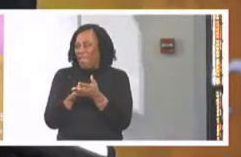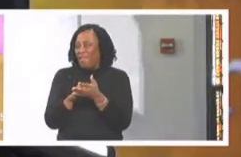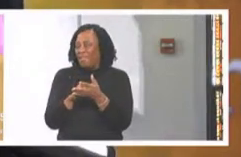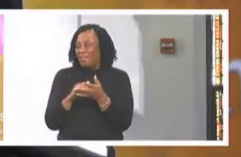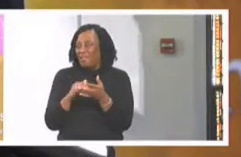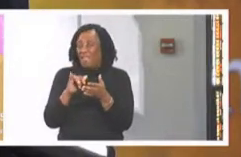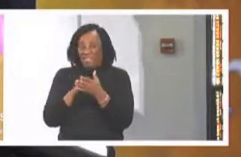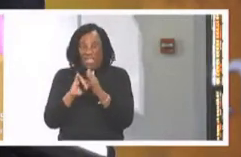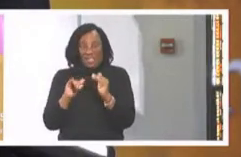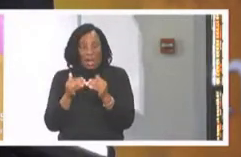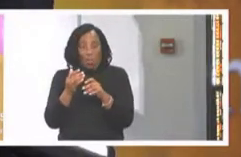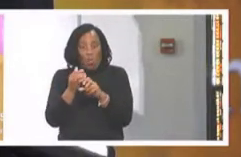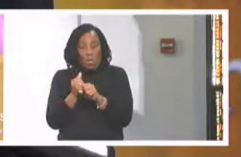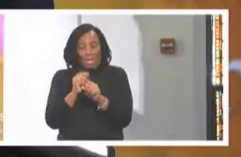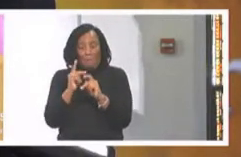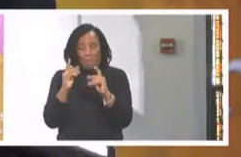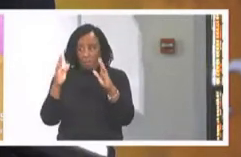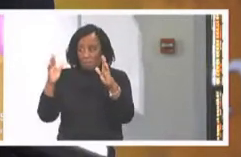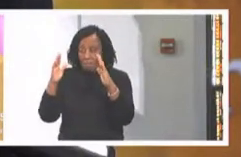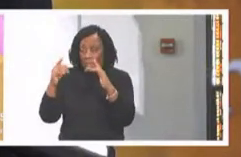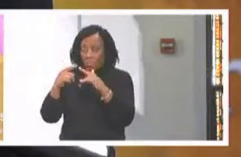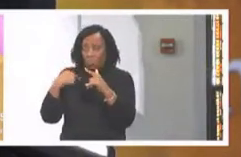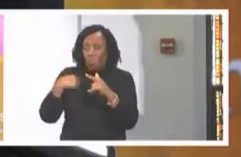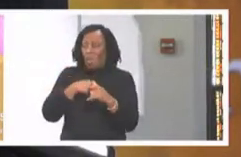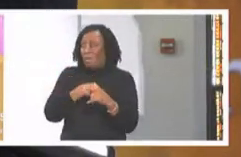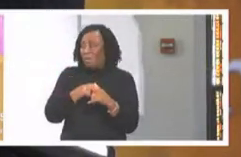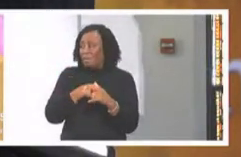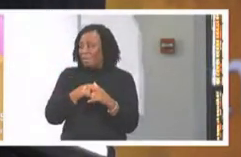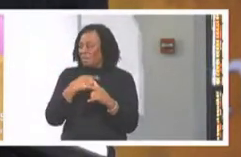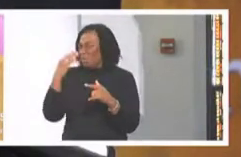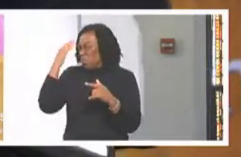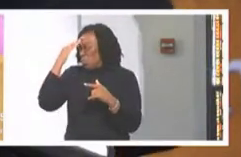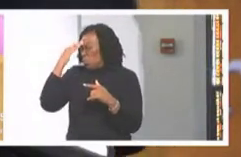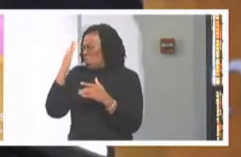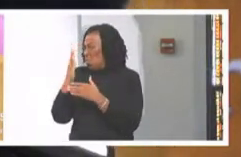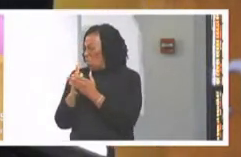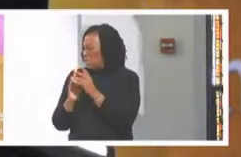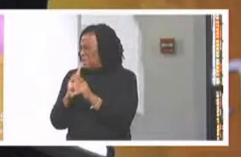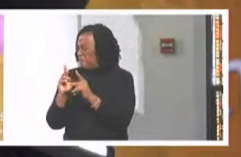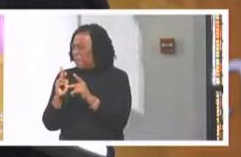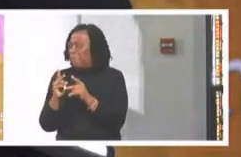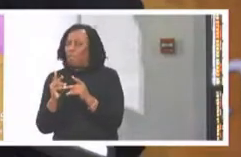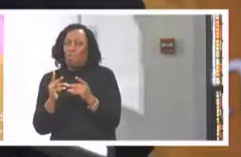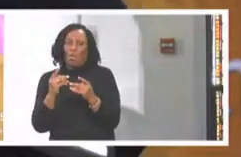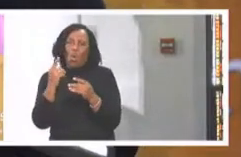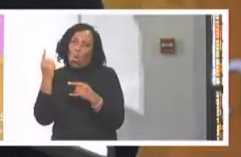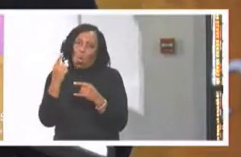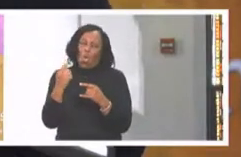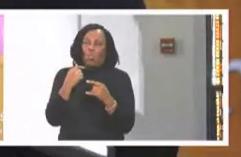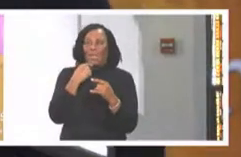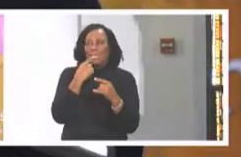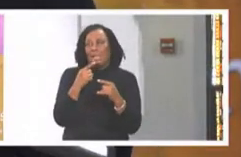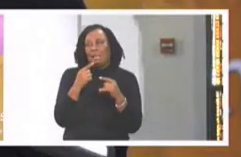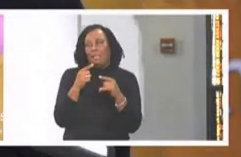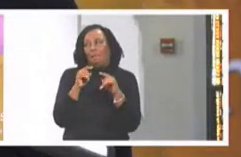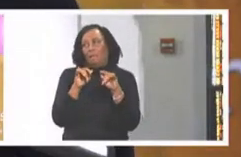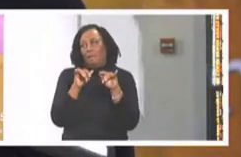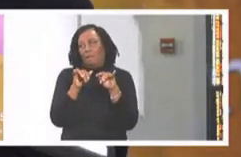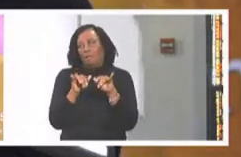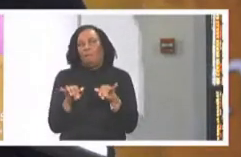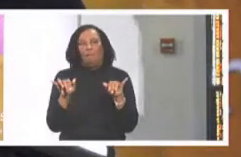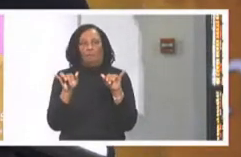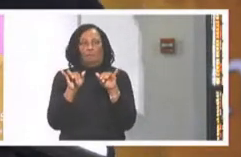people's attention. You know folks that always tell that same story over and over again about